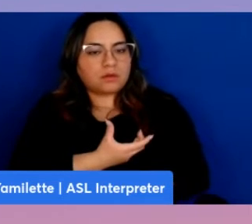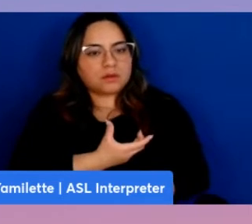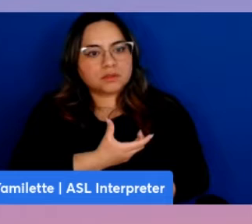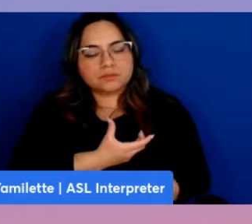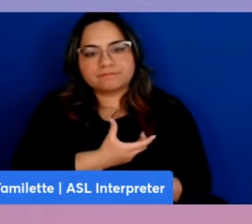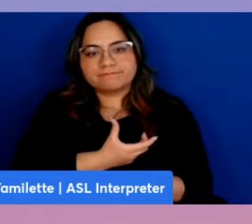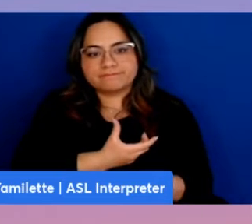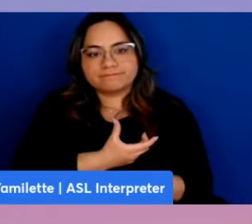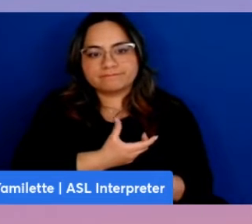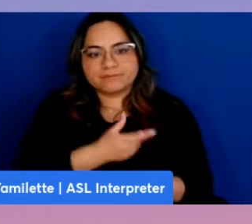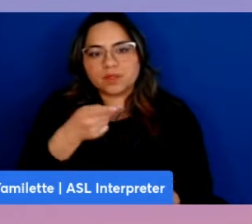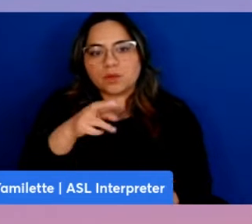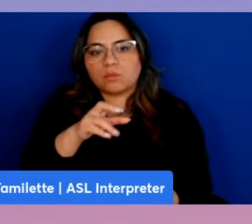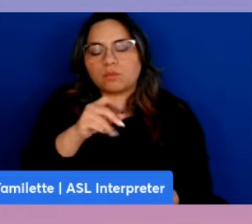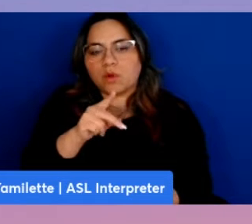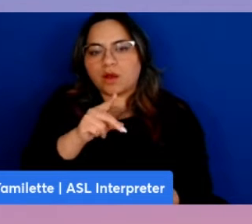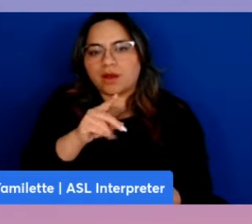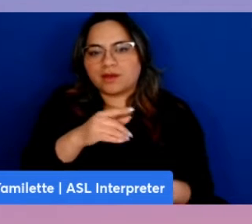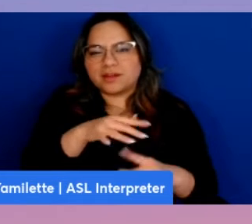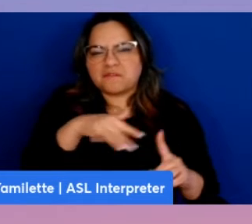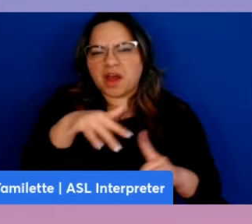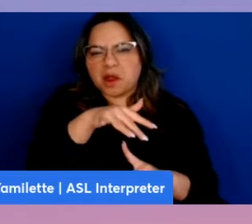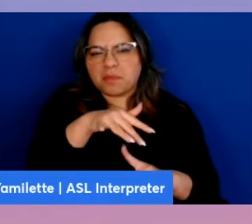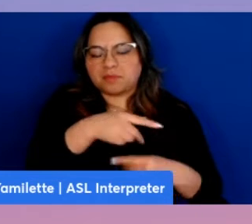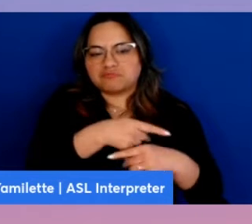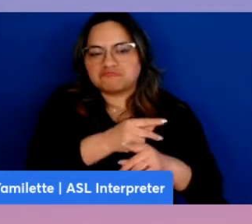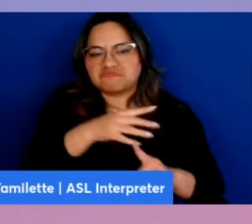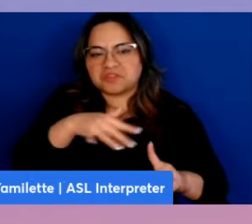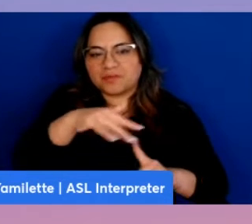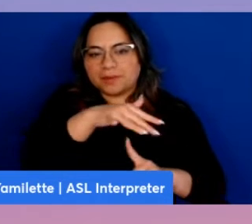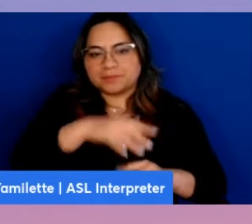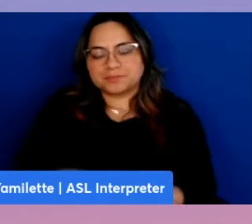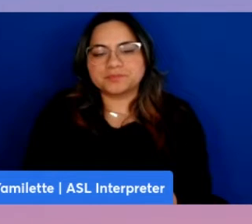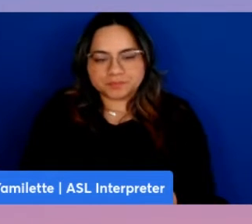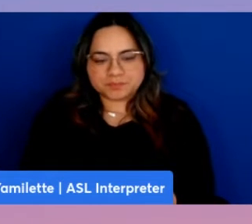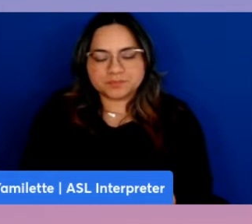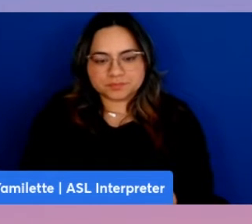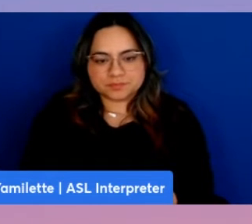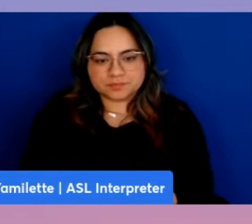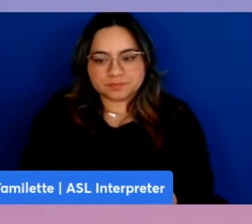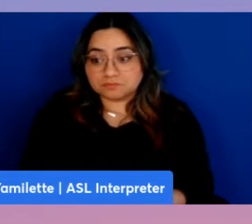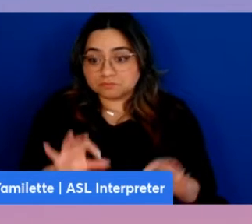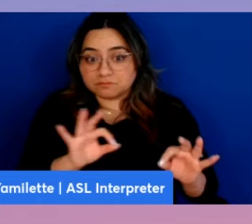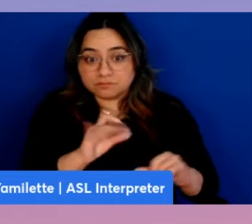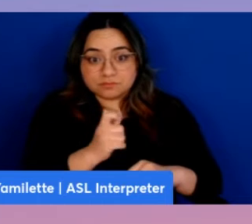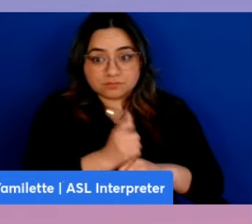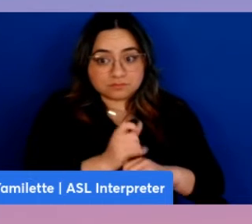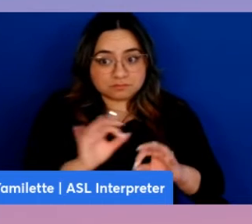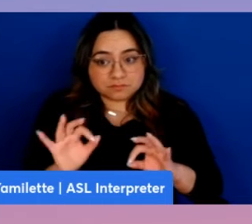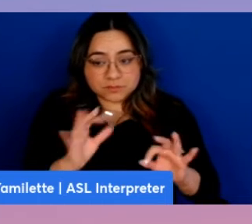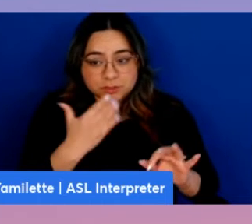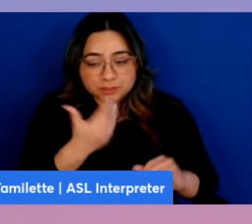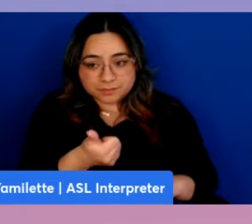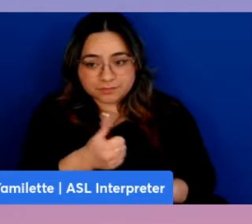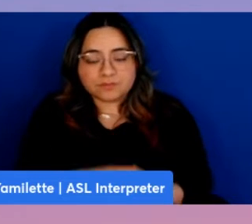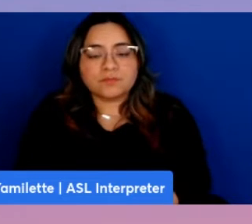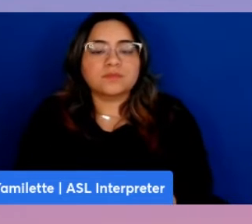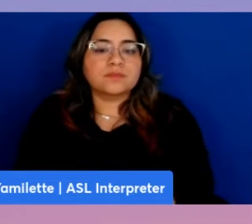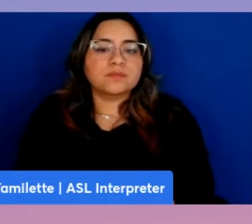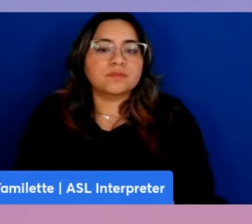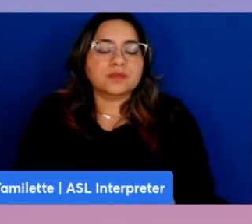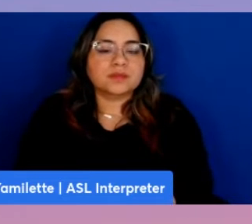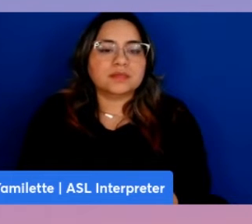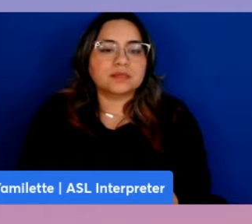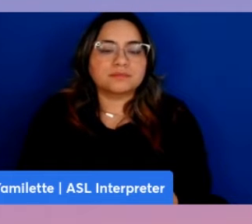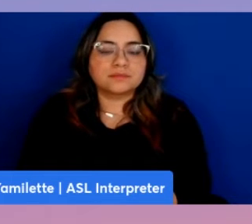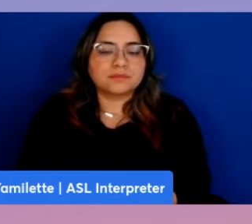environment, we get more secrets. So that's good. And right now we do git